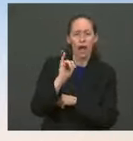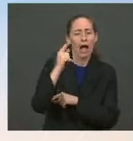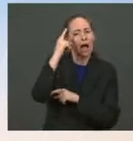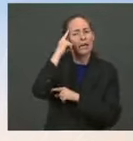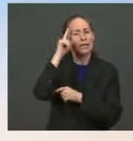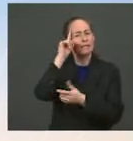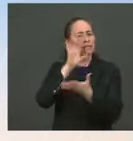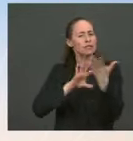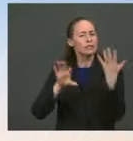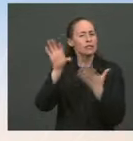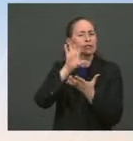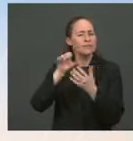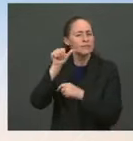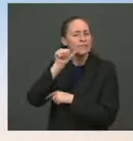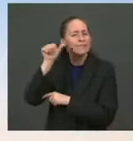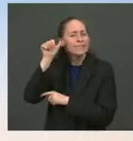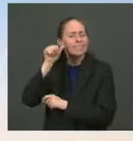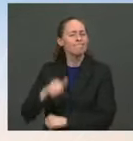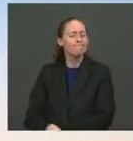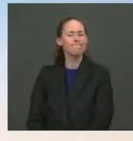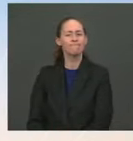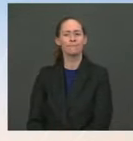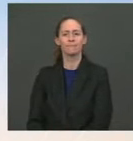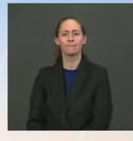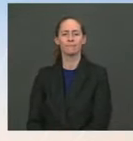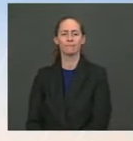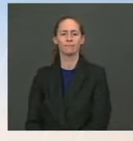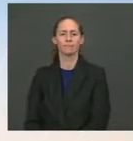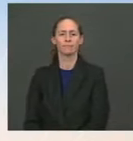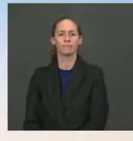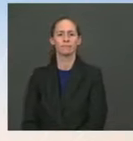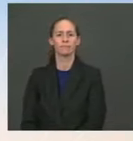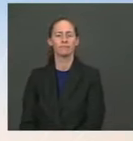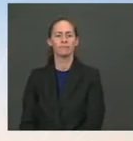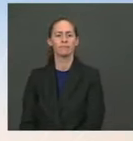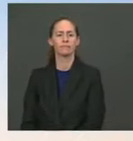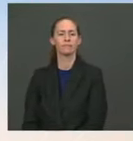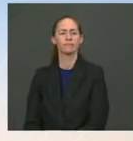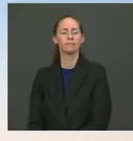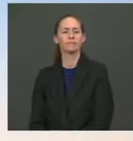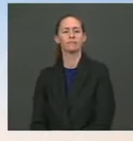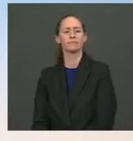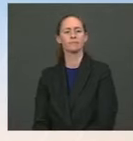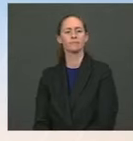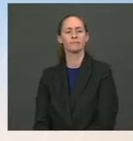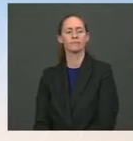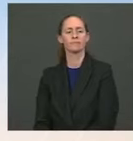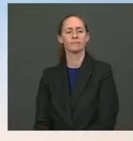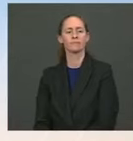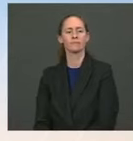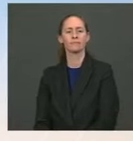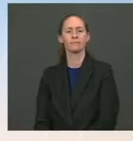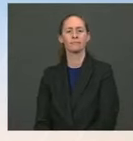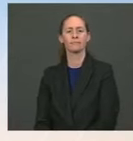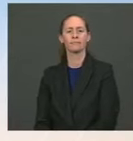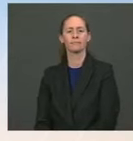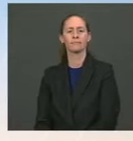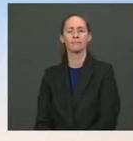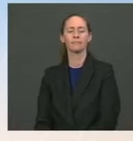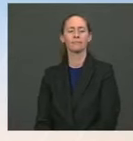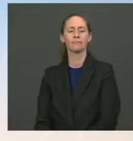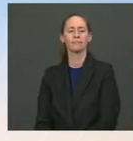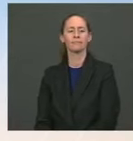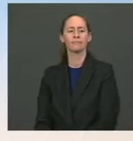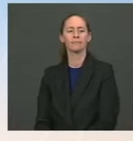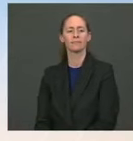is that there are as a result a consent decree. As a result, there is a